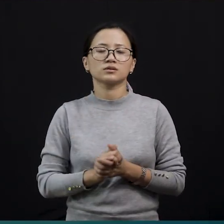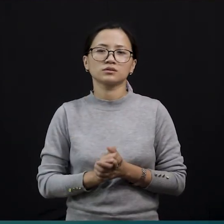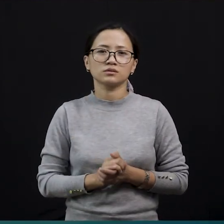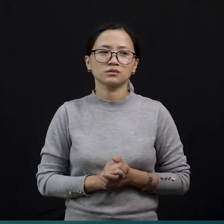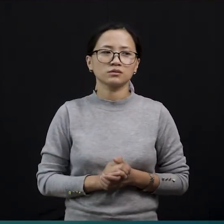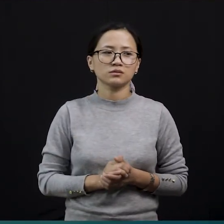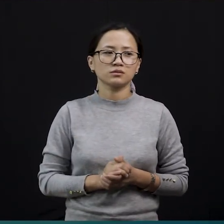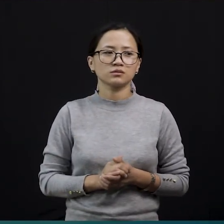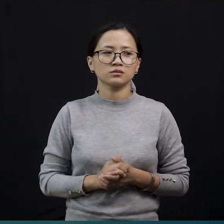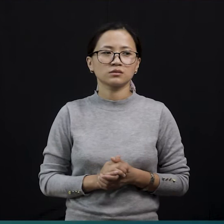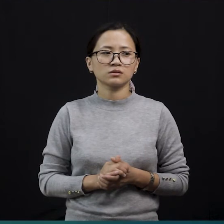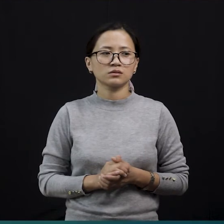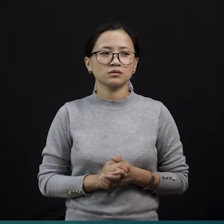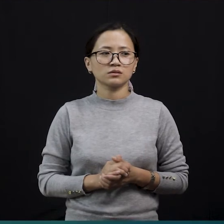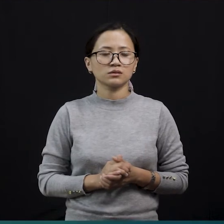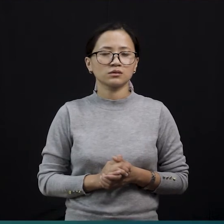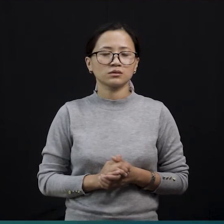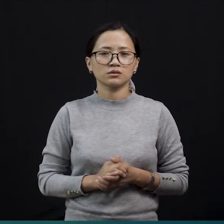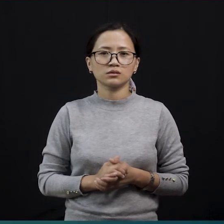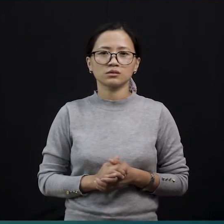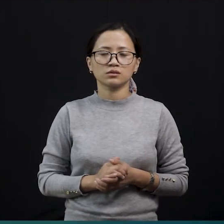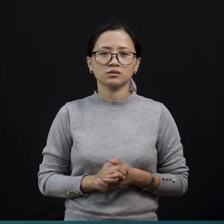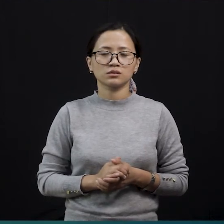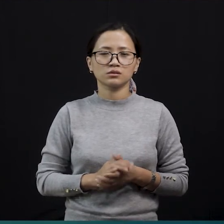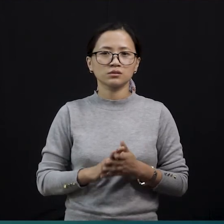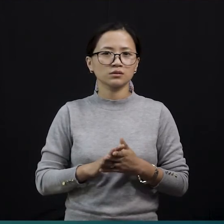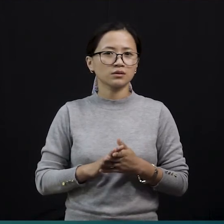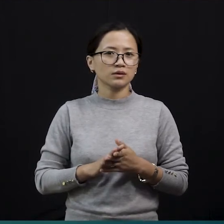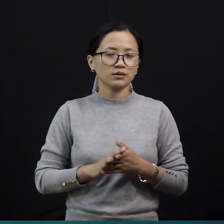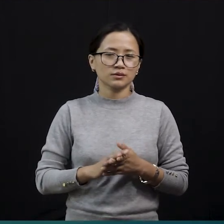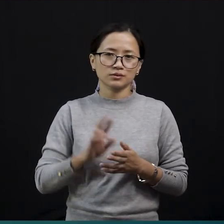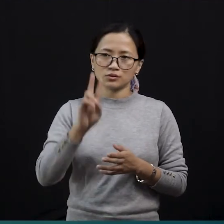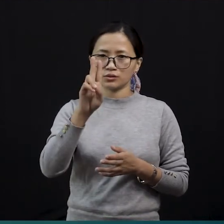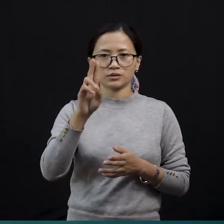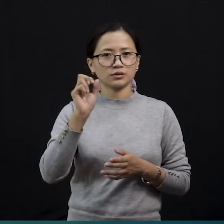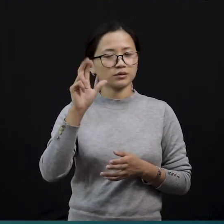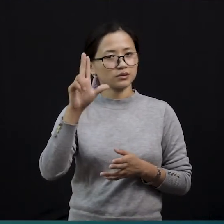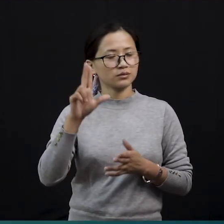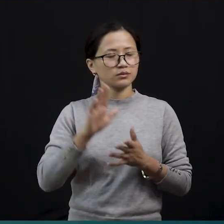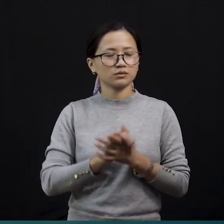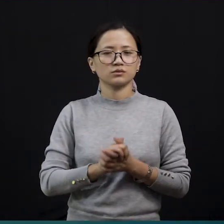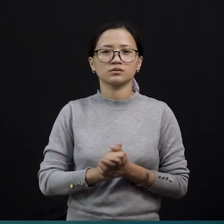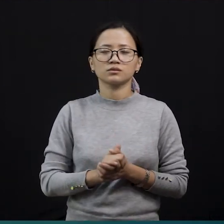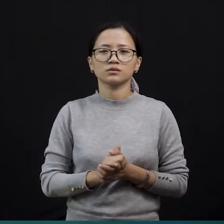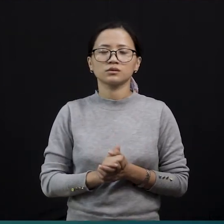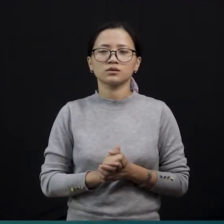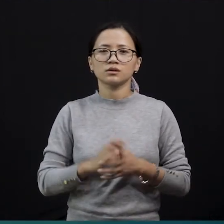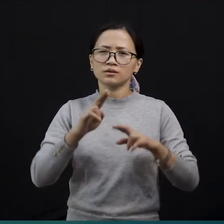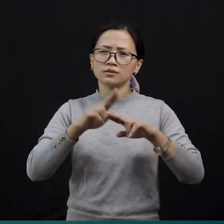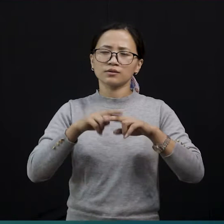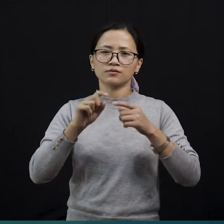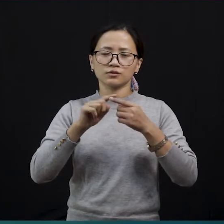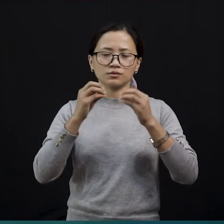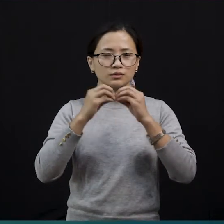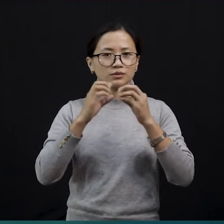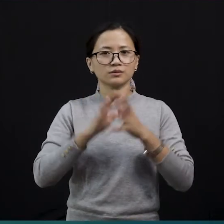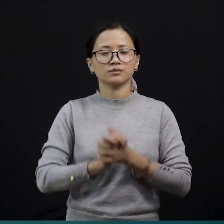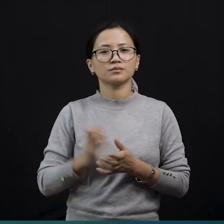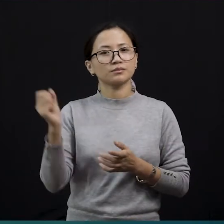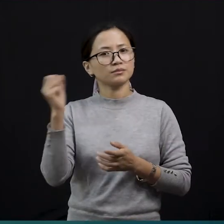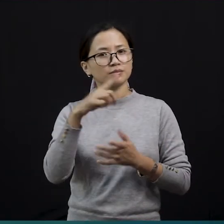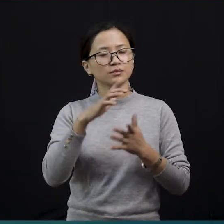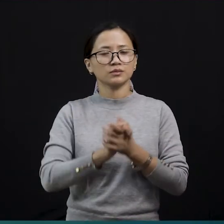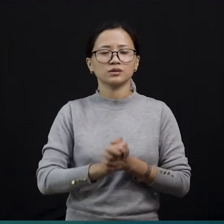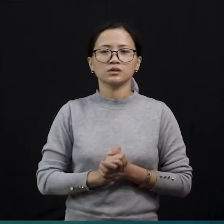right? Okay, now except 28, except February month. And